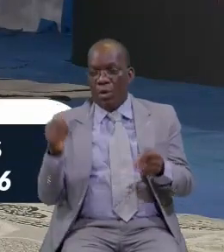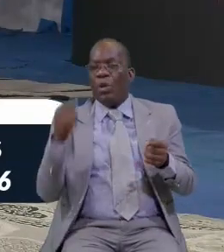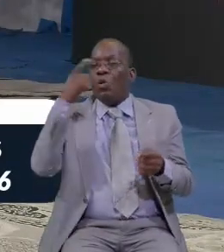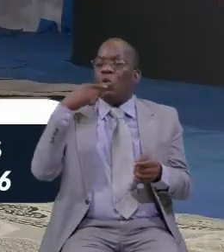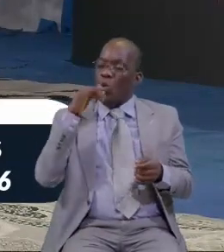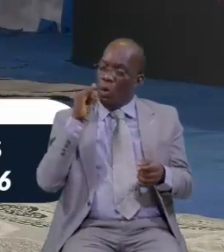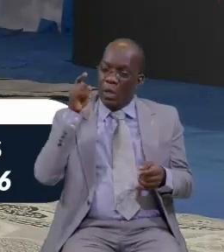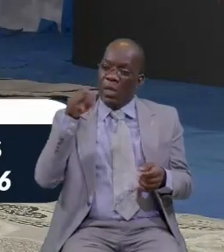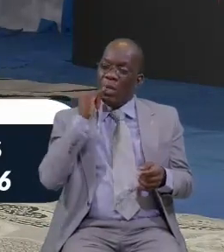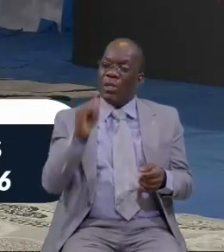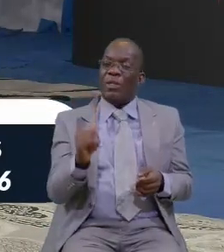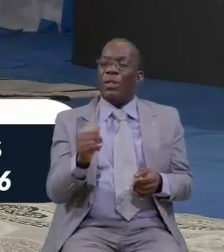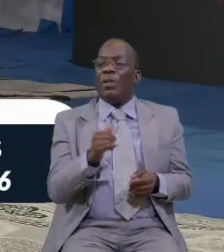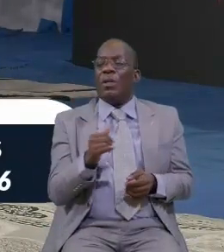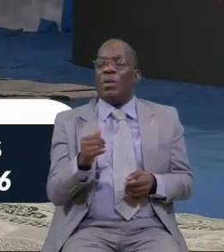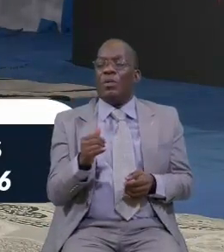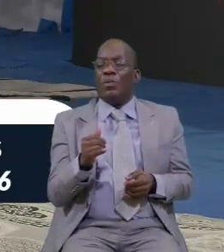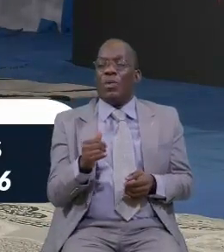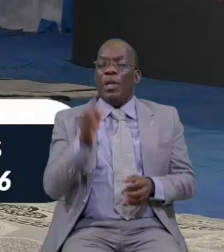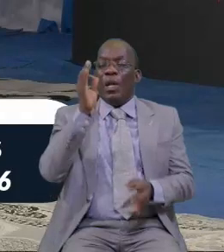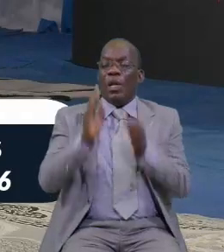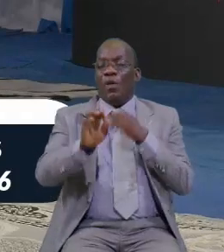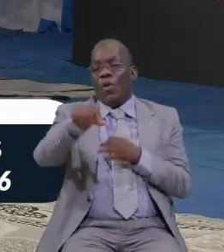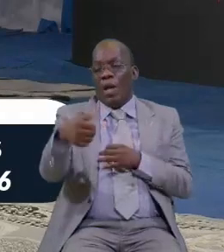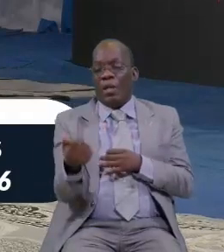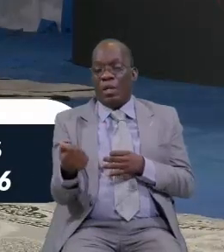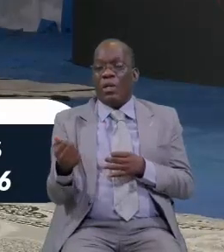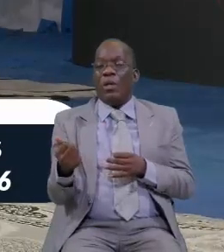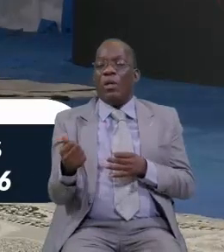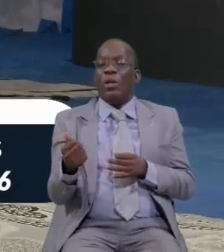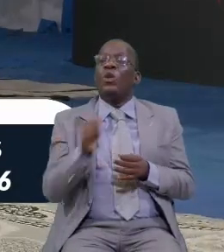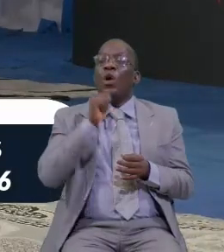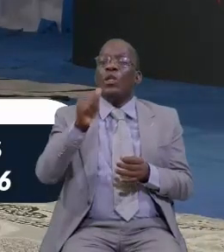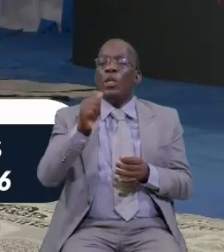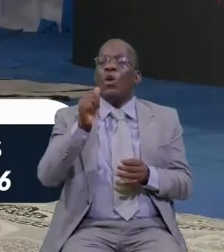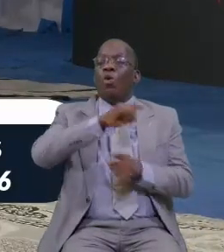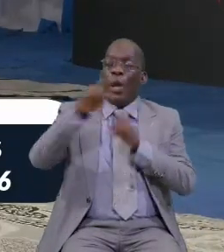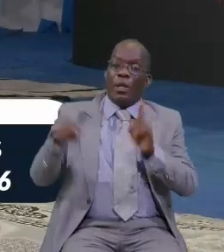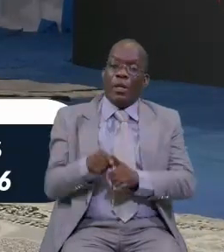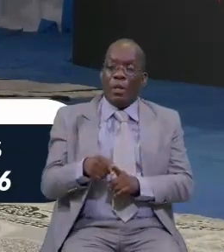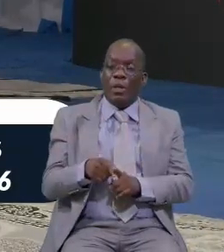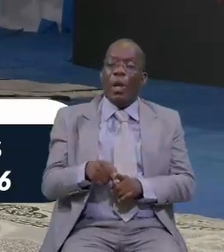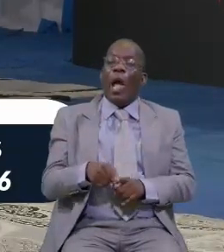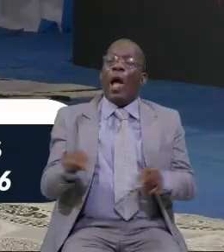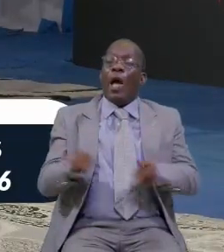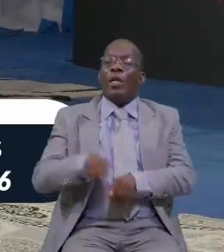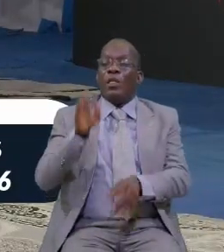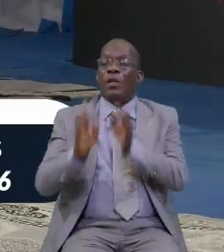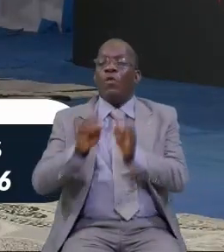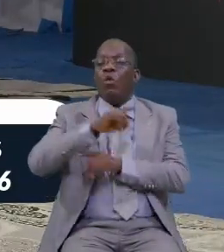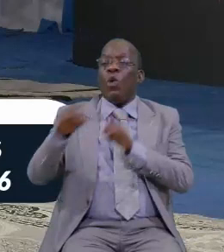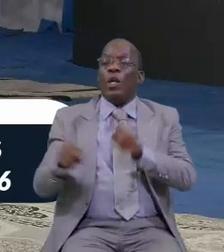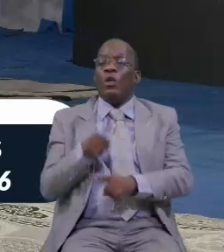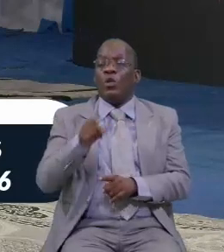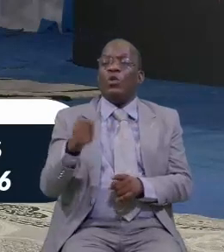he says, if not when, as if when you sin, like when you eat, when you